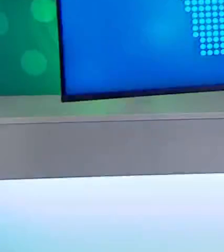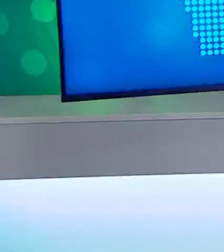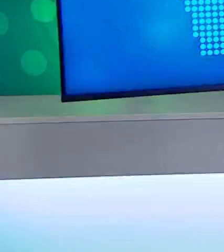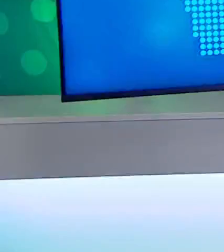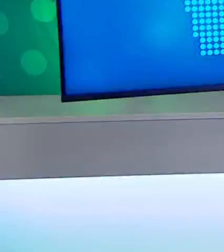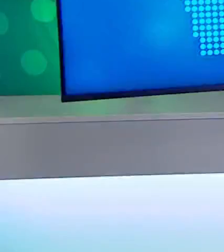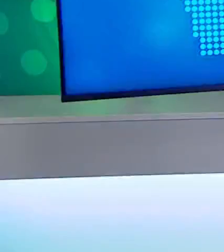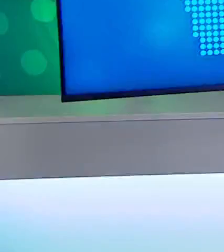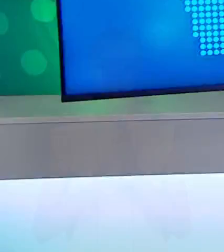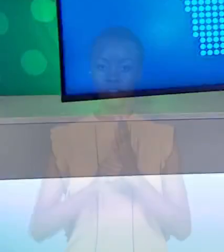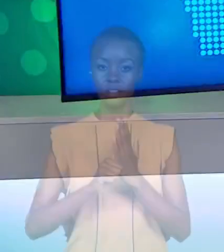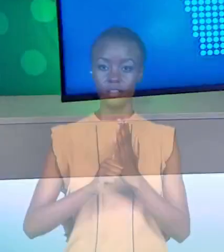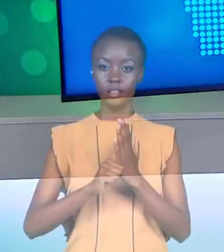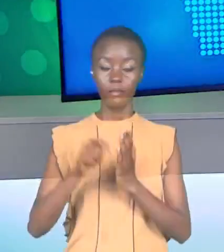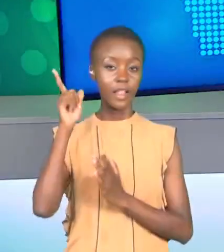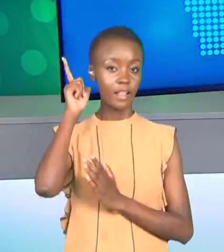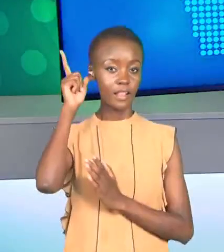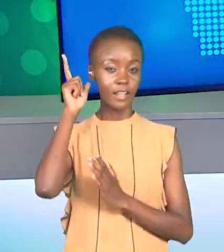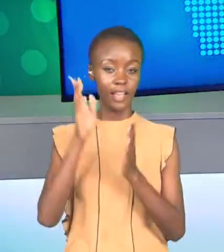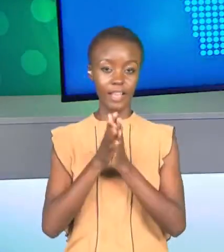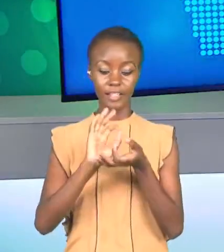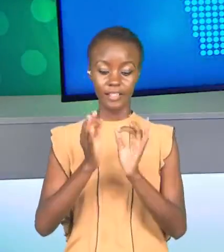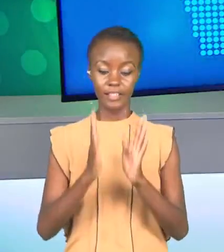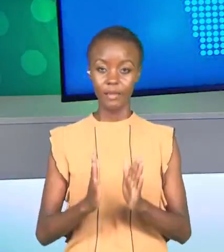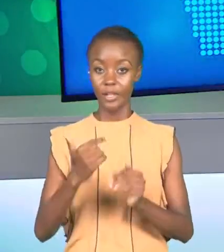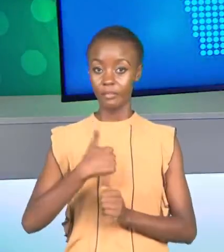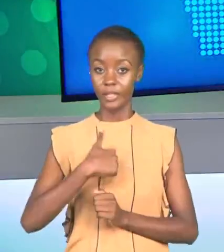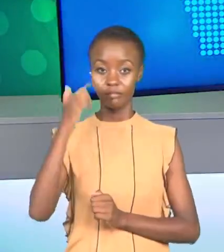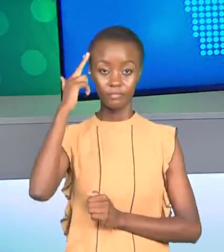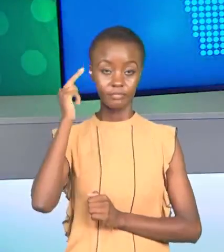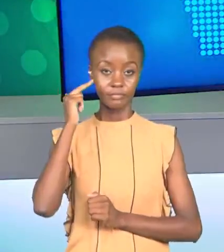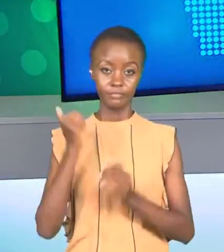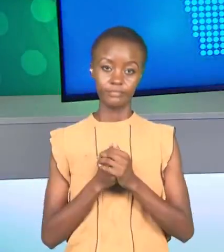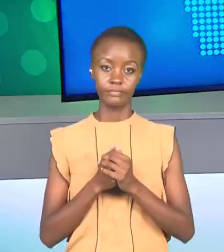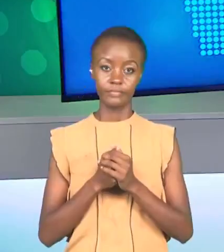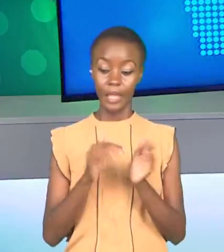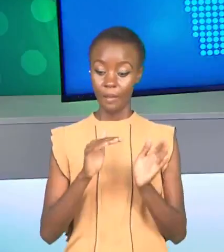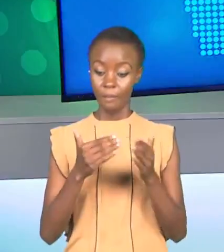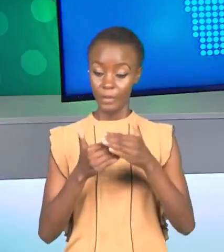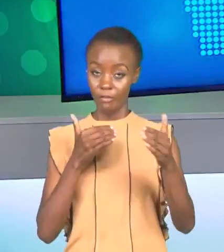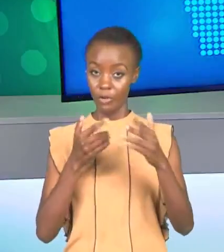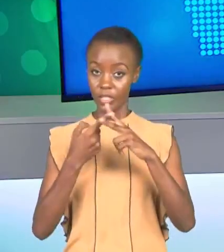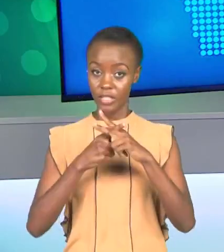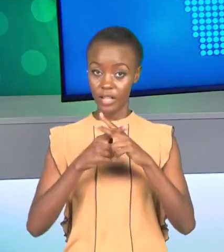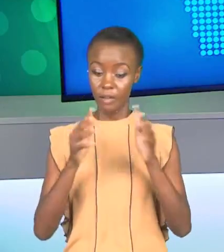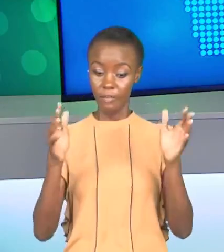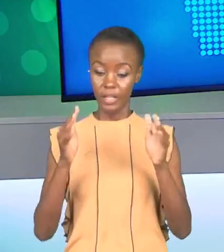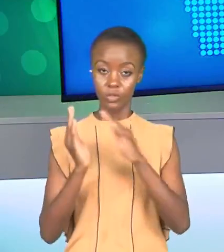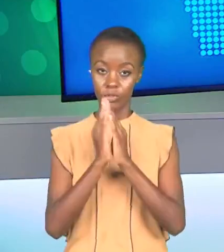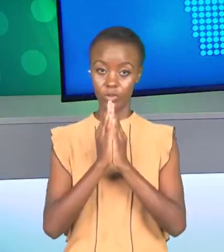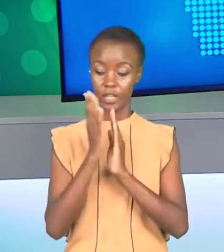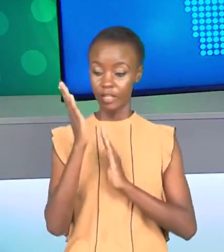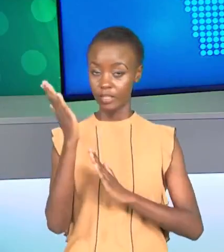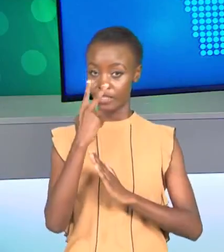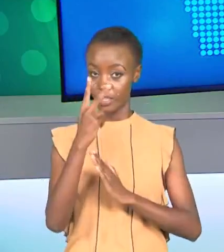I'm Lenny Rashid, and our sign language interpreter is Tracy Dorcas. Now, before we get into the main stories, let's take a look